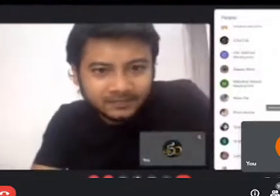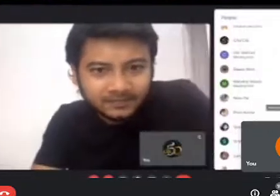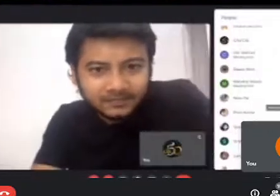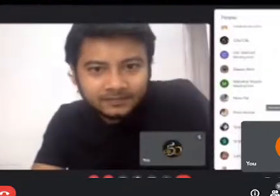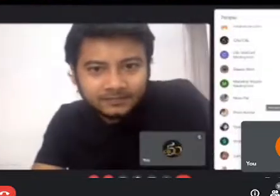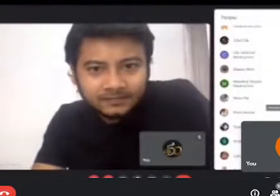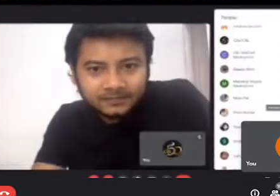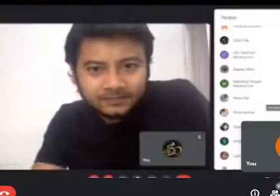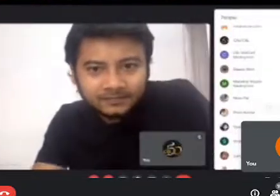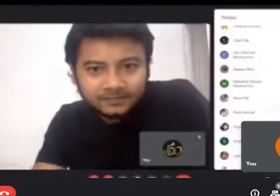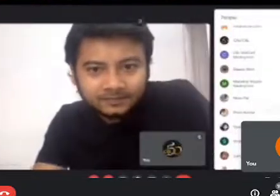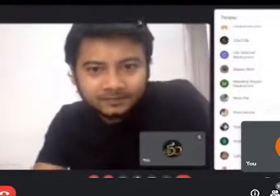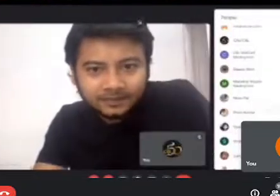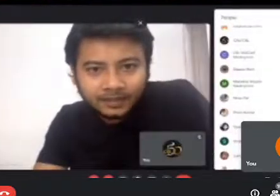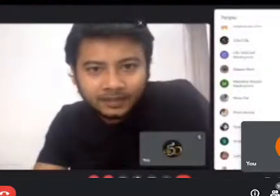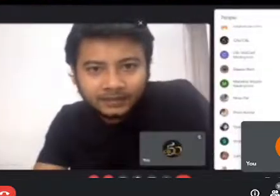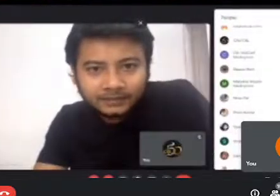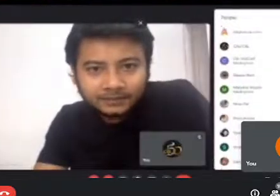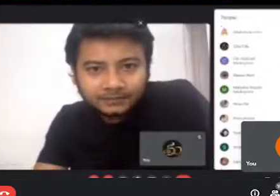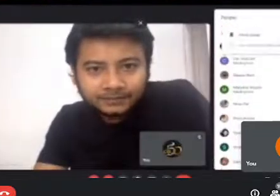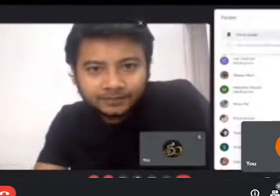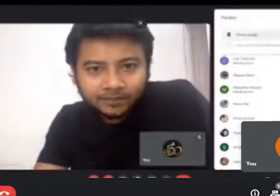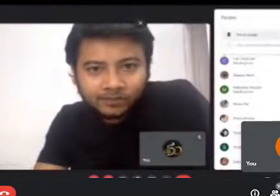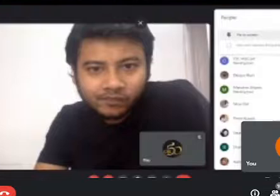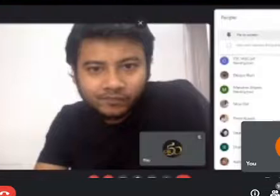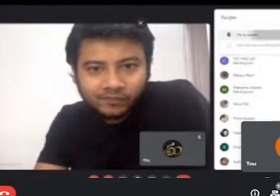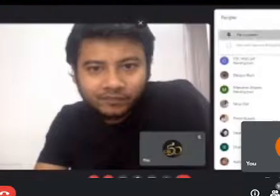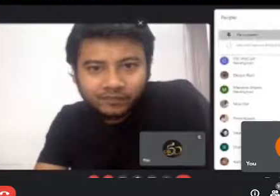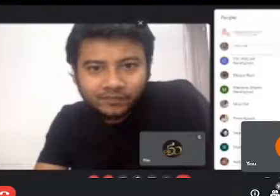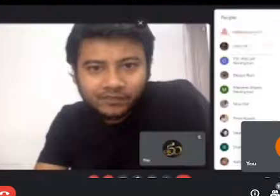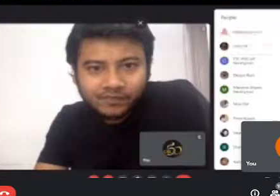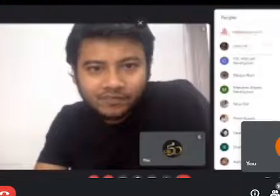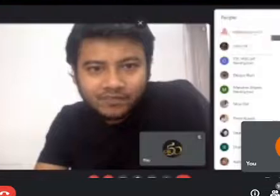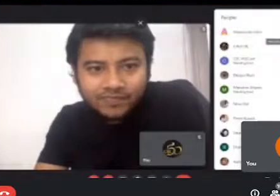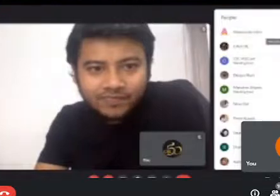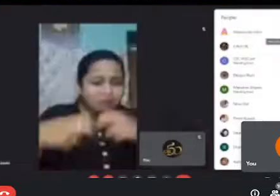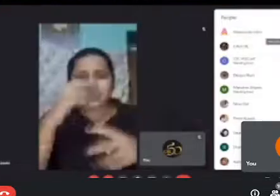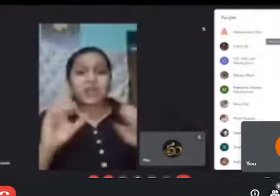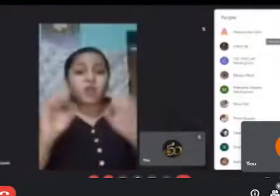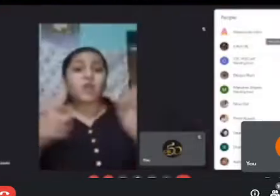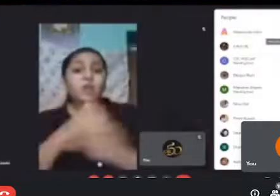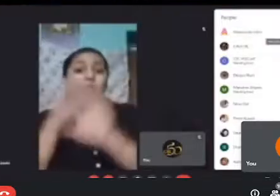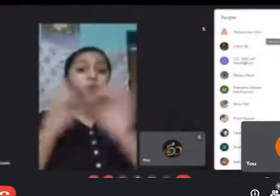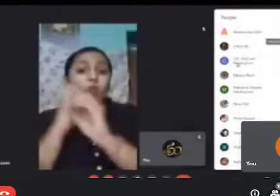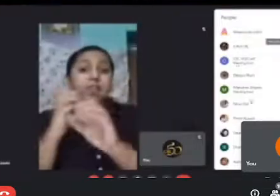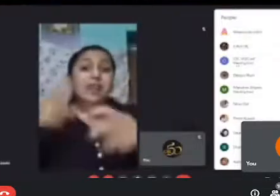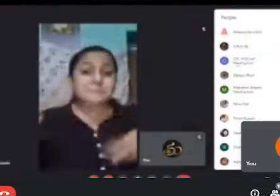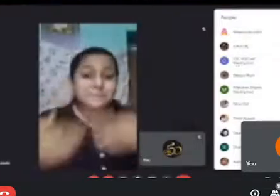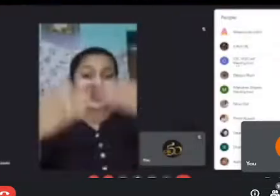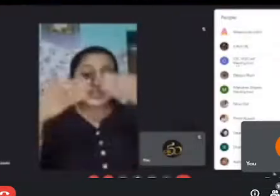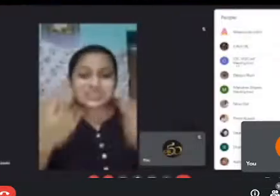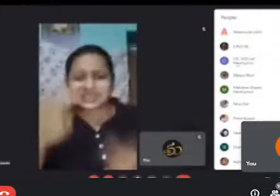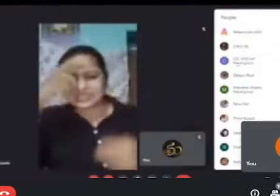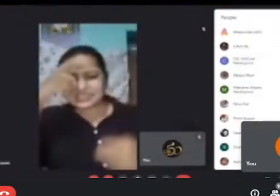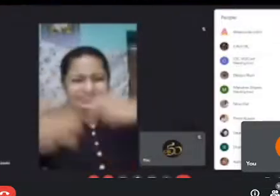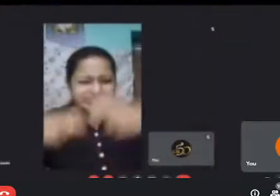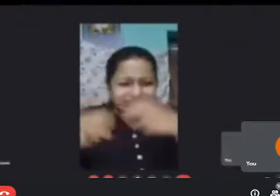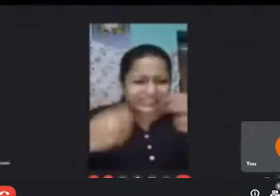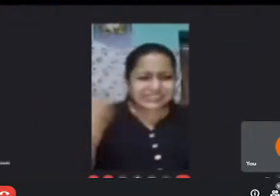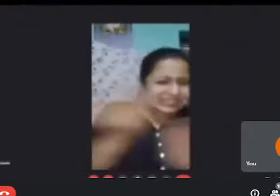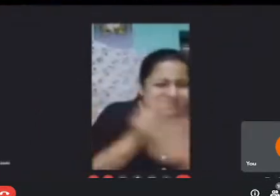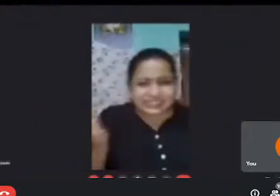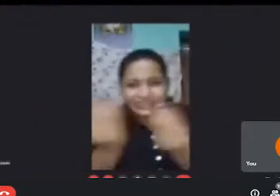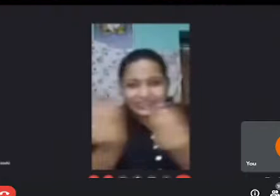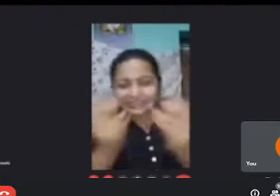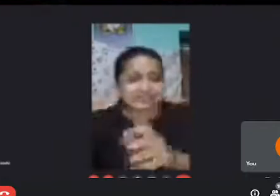us to solve. That was a limitation due to the Google Meet host control options, and otherwise